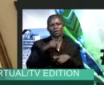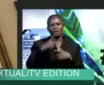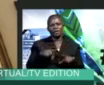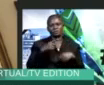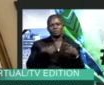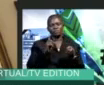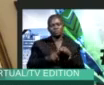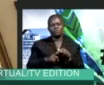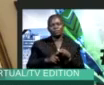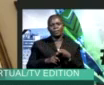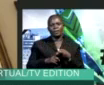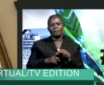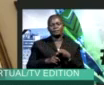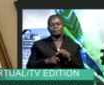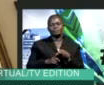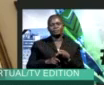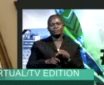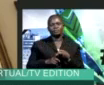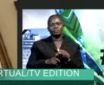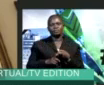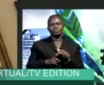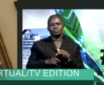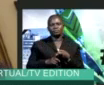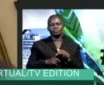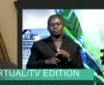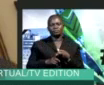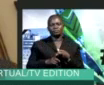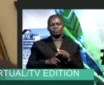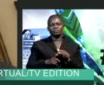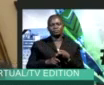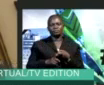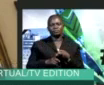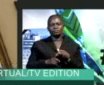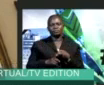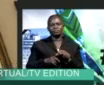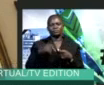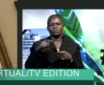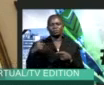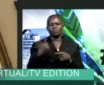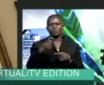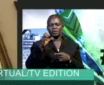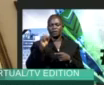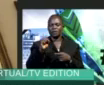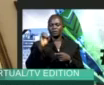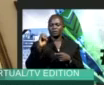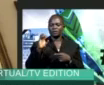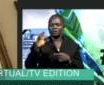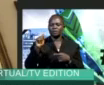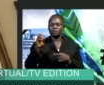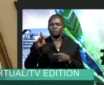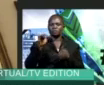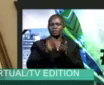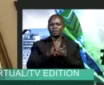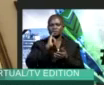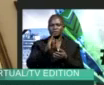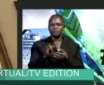go to the unbundling. You mentioned unbundling, right? The only sector that is still under